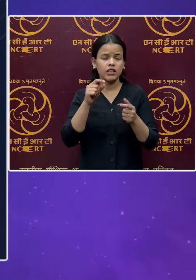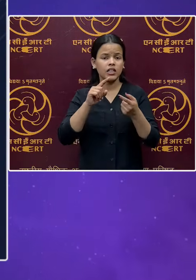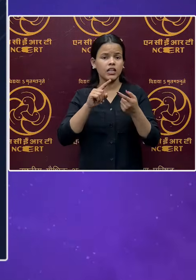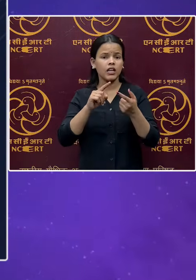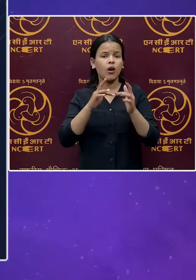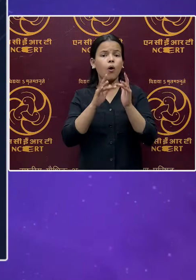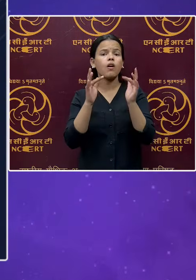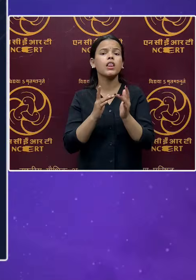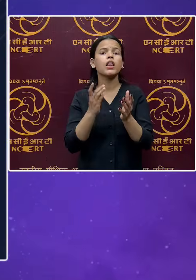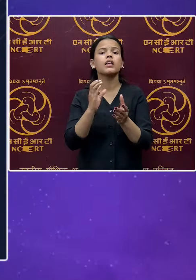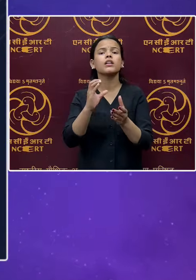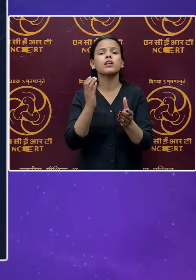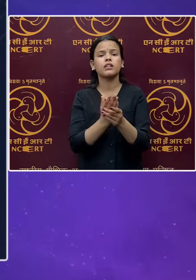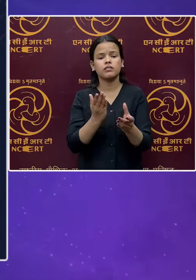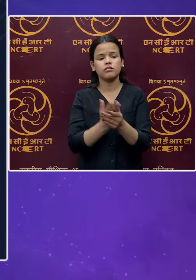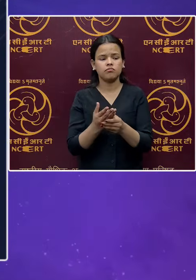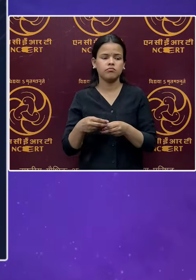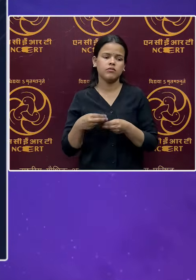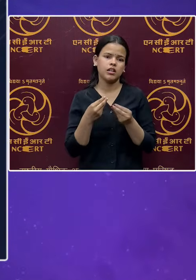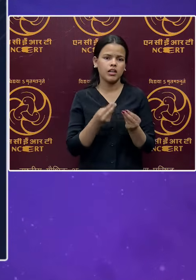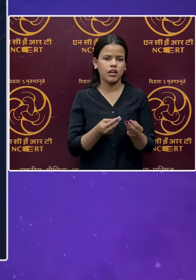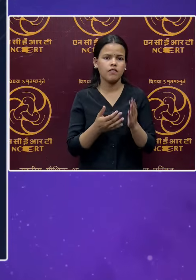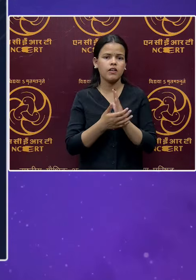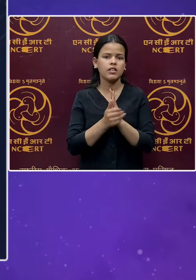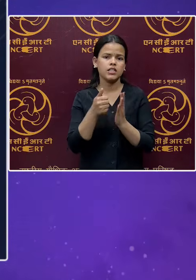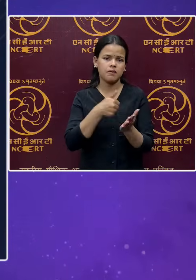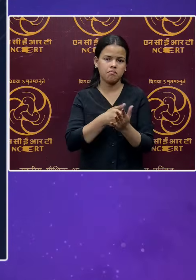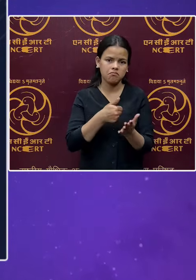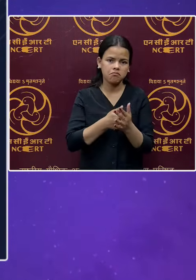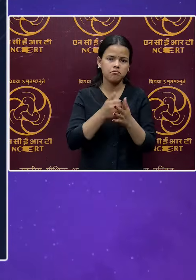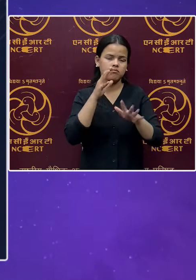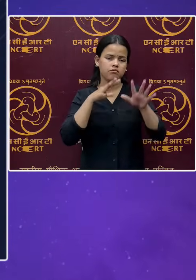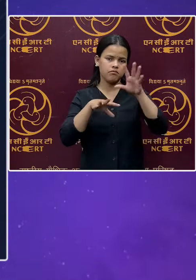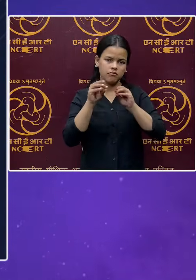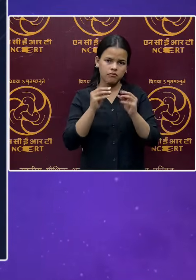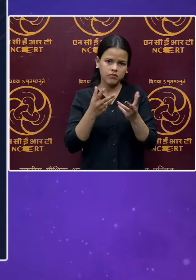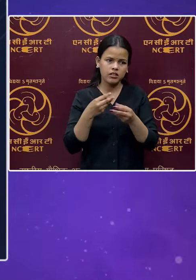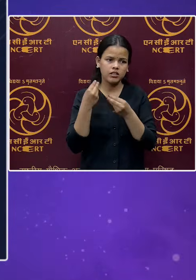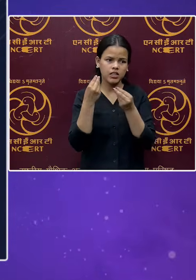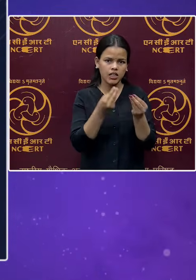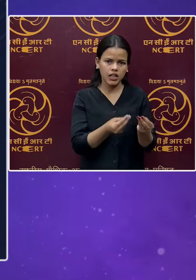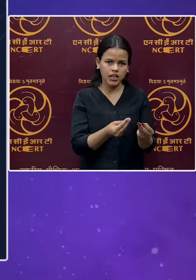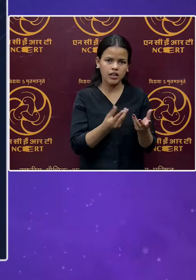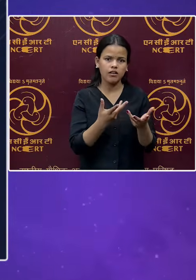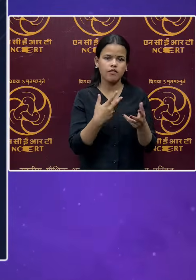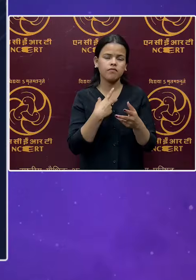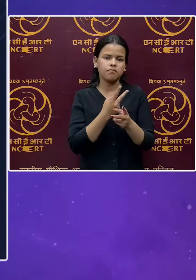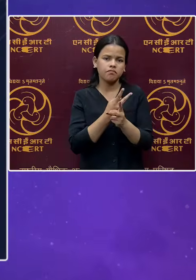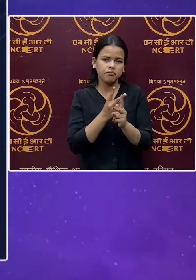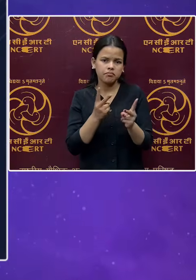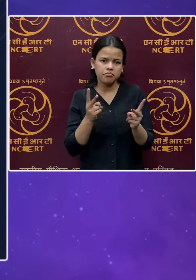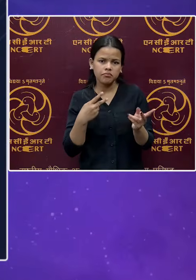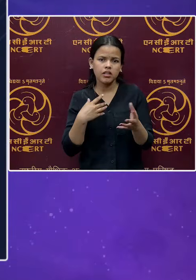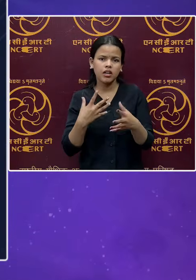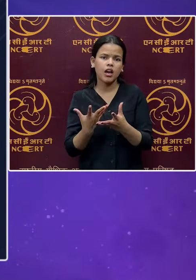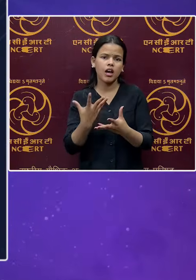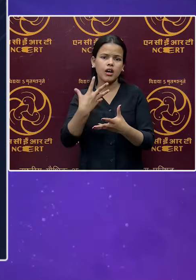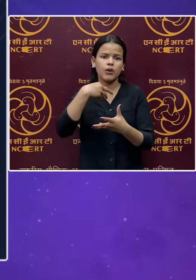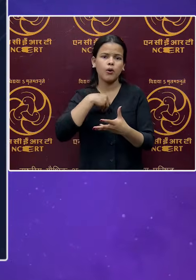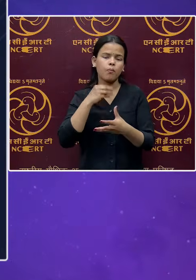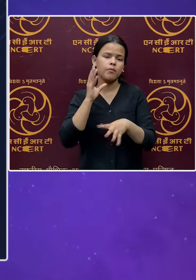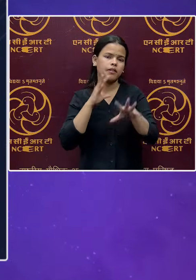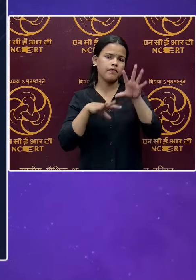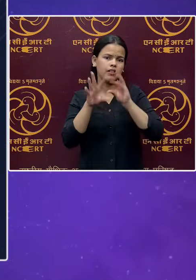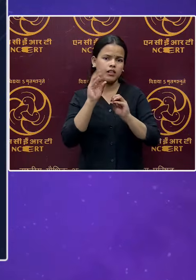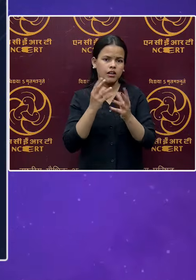also provide, facilities for skill-based learning by providing customized pathways, adaptive learning. They